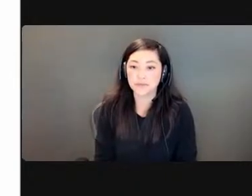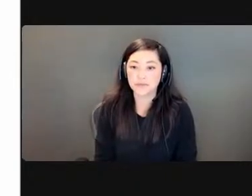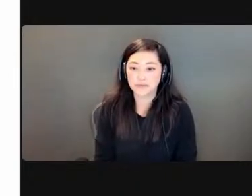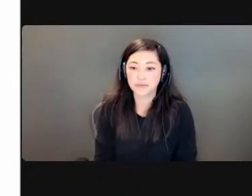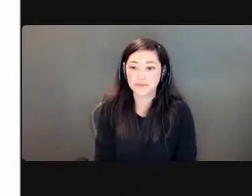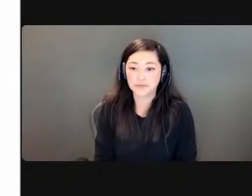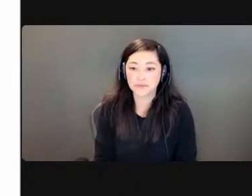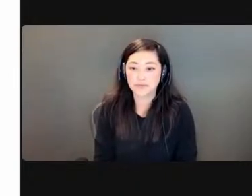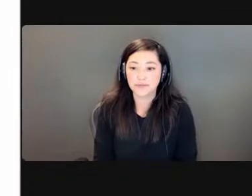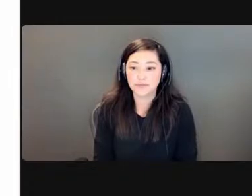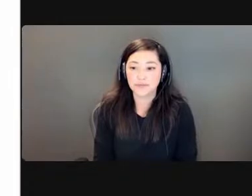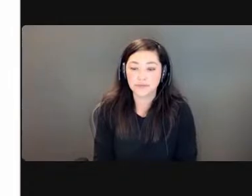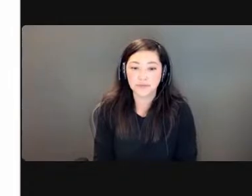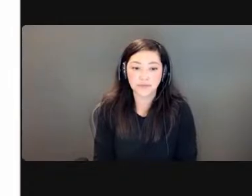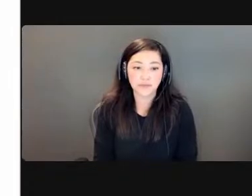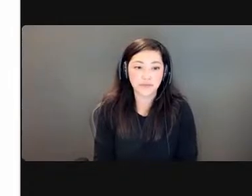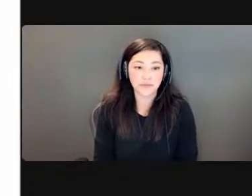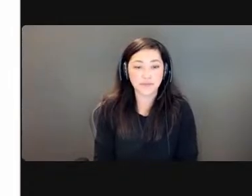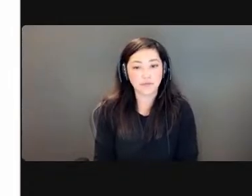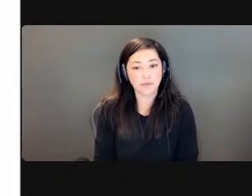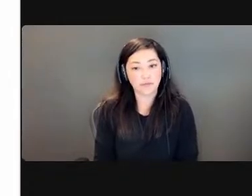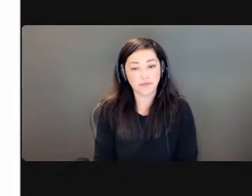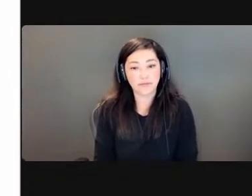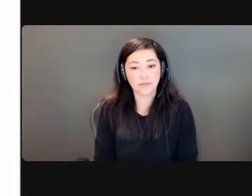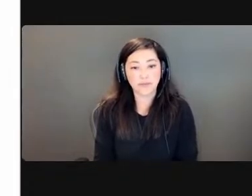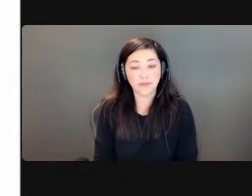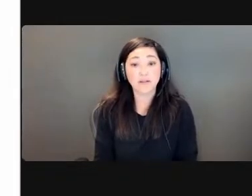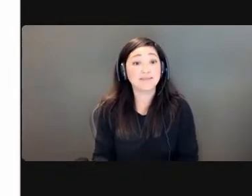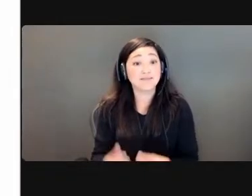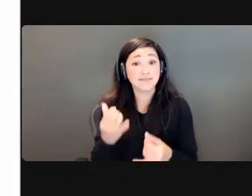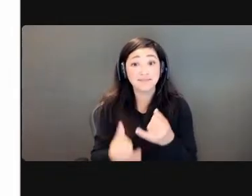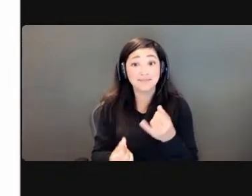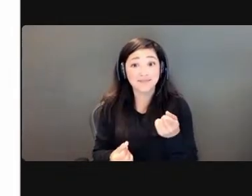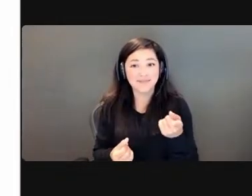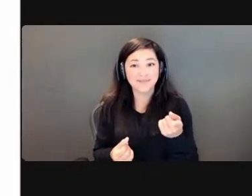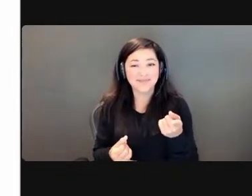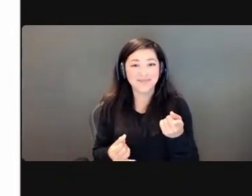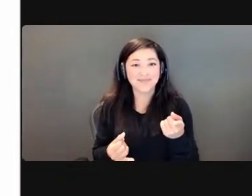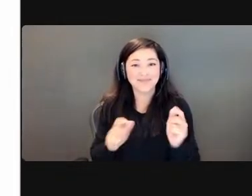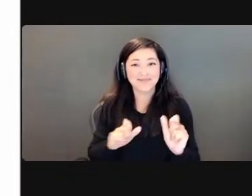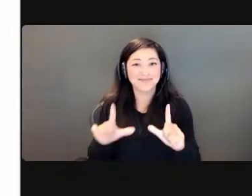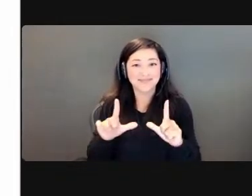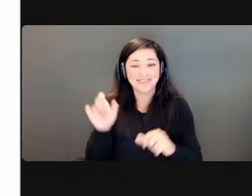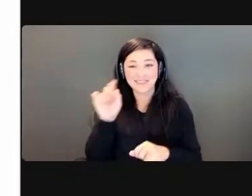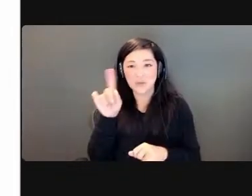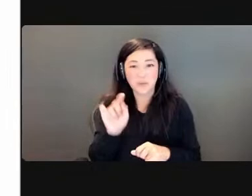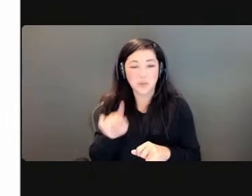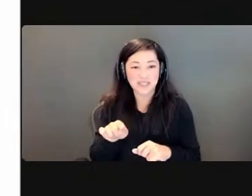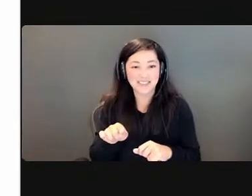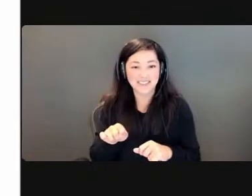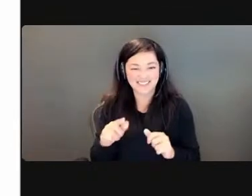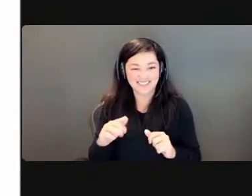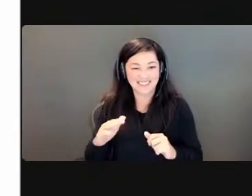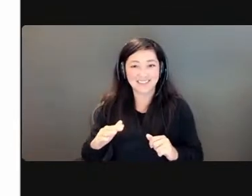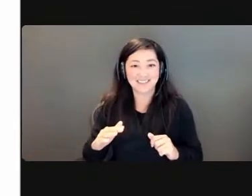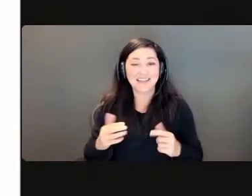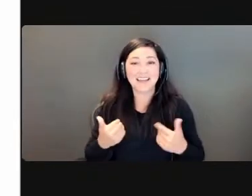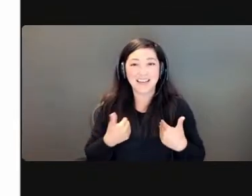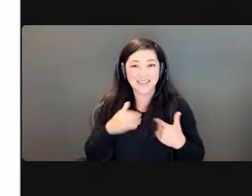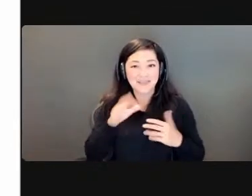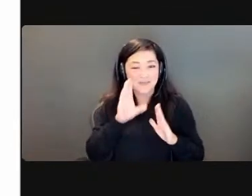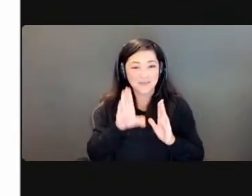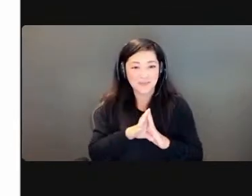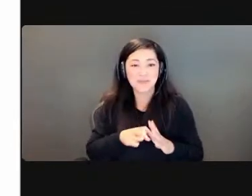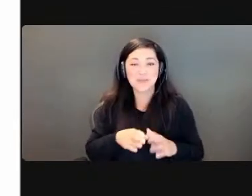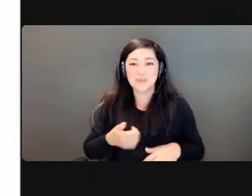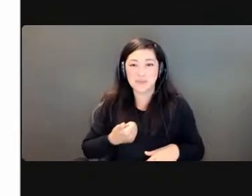KEEPINITWHEEL 306. This last slide is titled Questions, and below the text, it has a picture of me at the